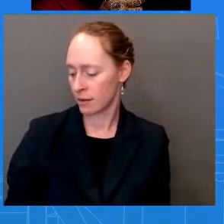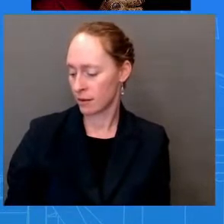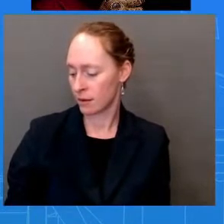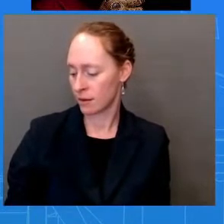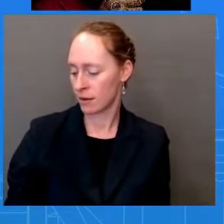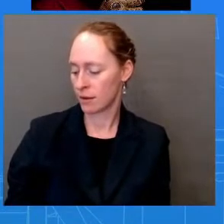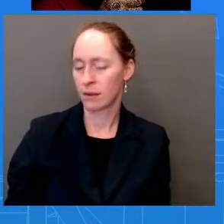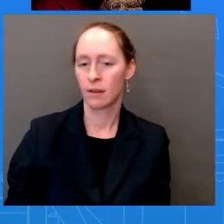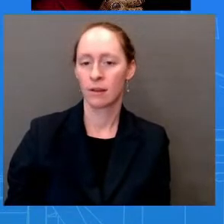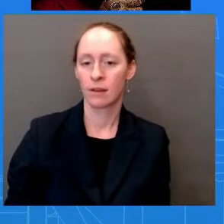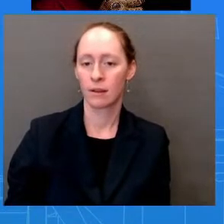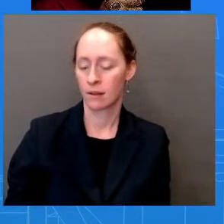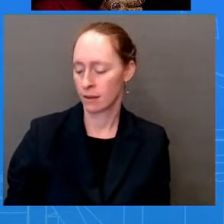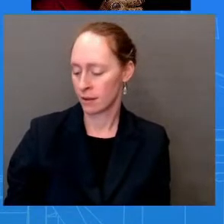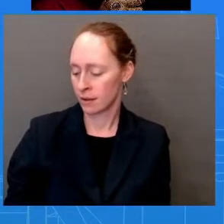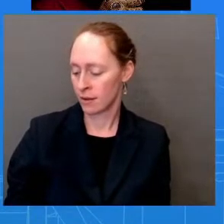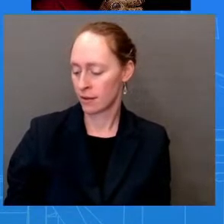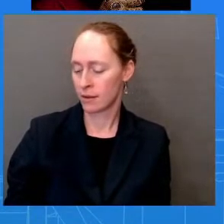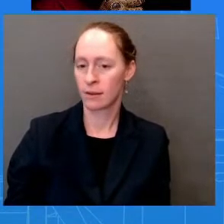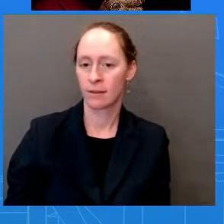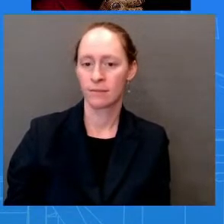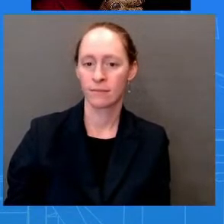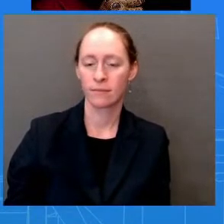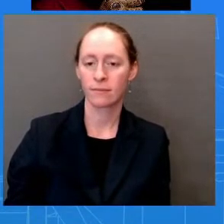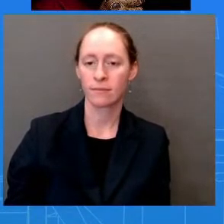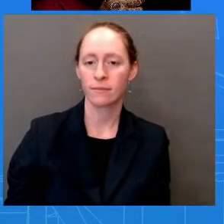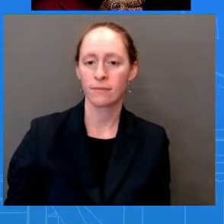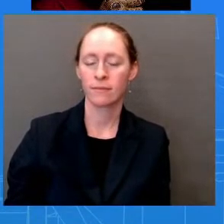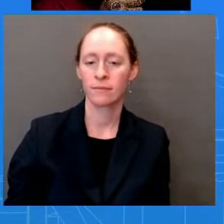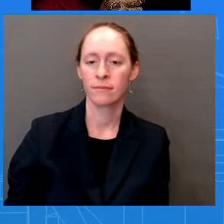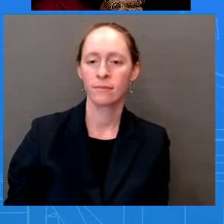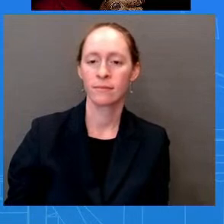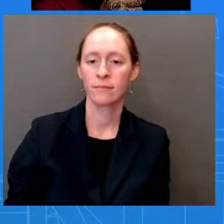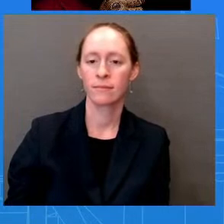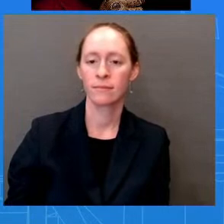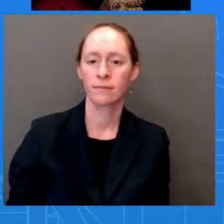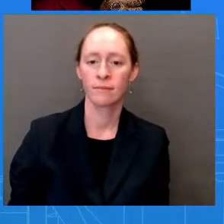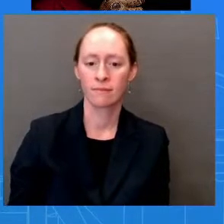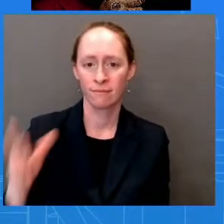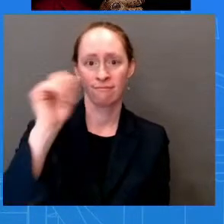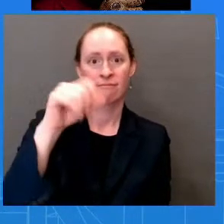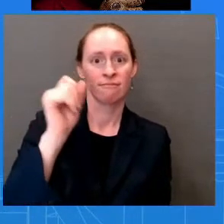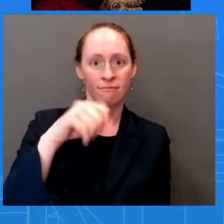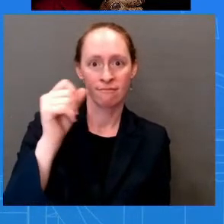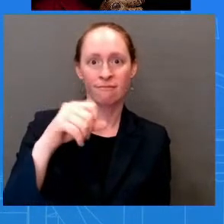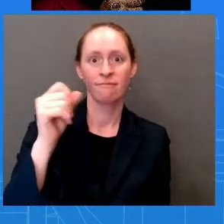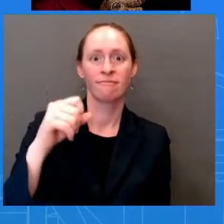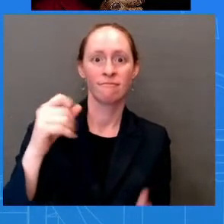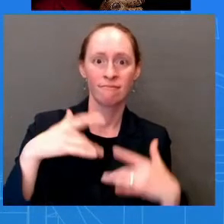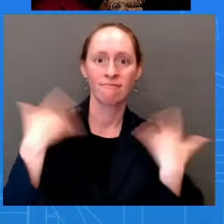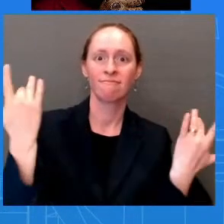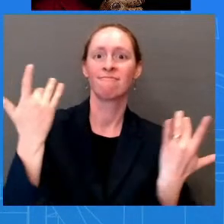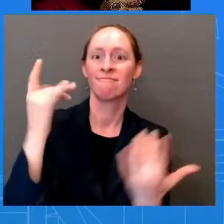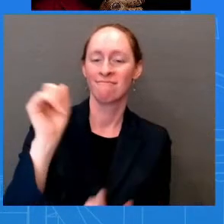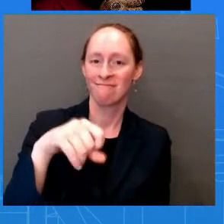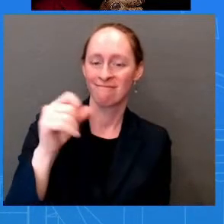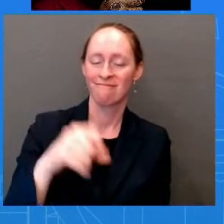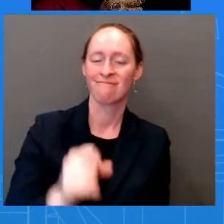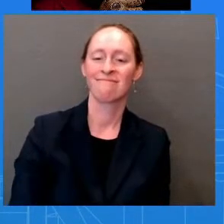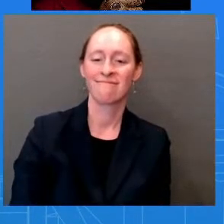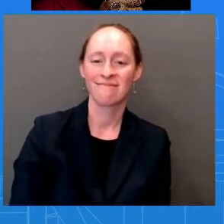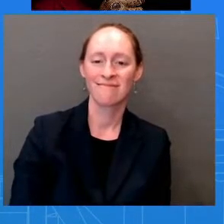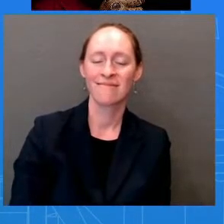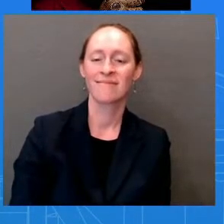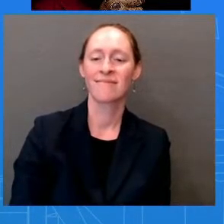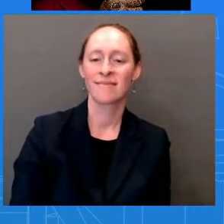tentative agreement. It was a big deal. What it could have done to our economy would have been devastating. And